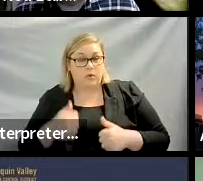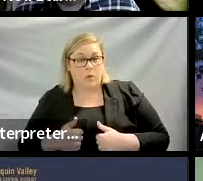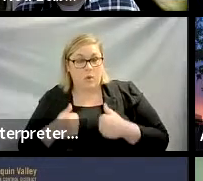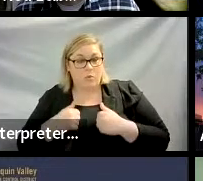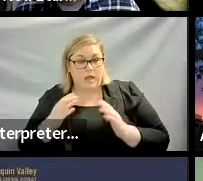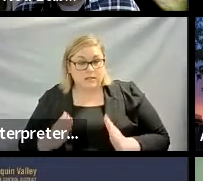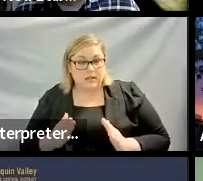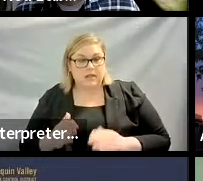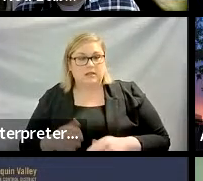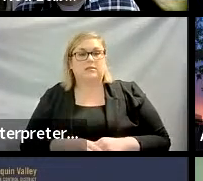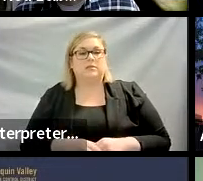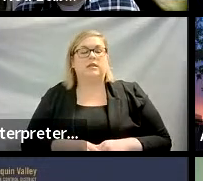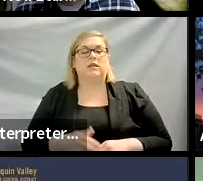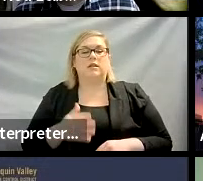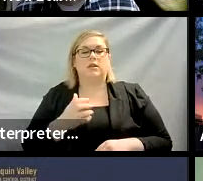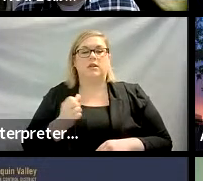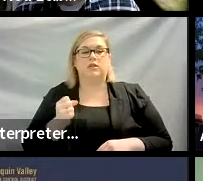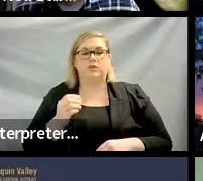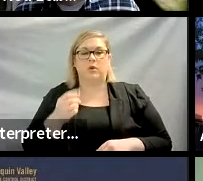me, it's having to,